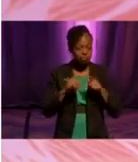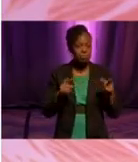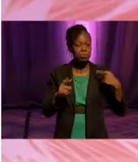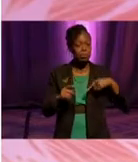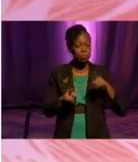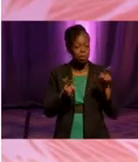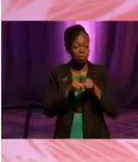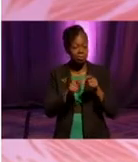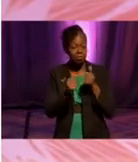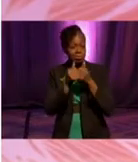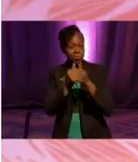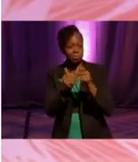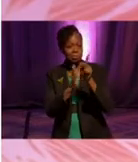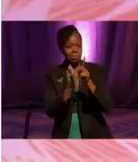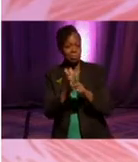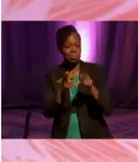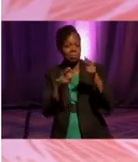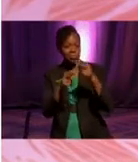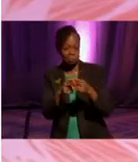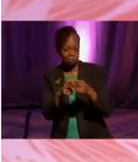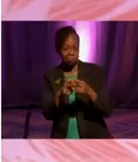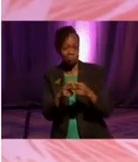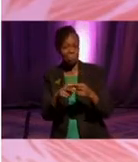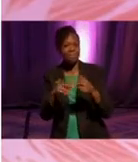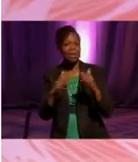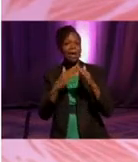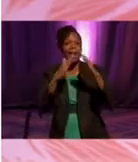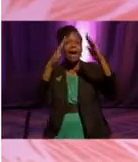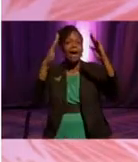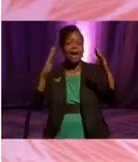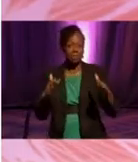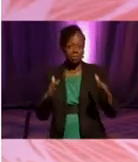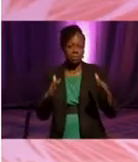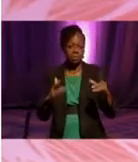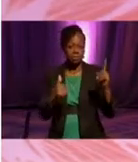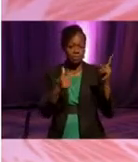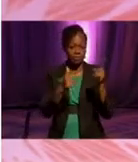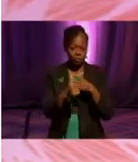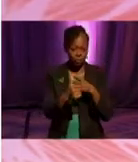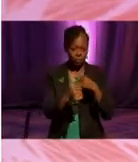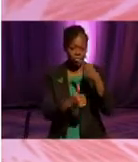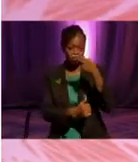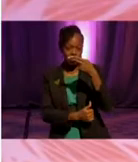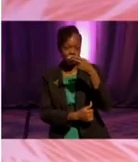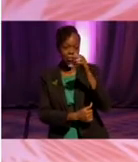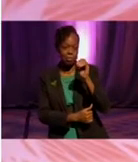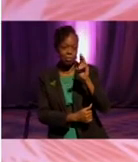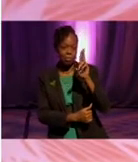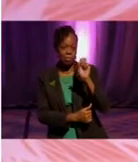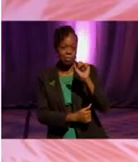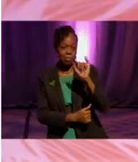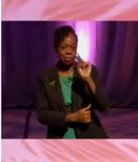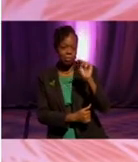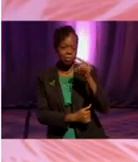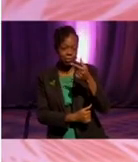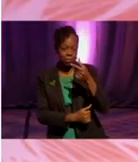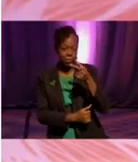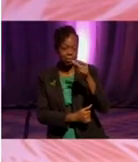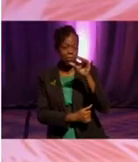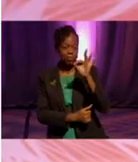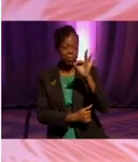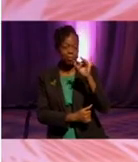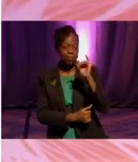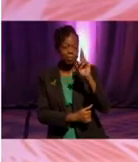also a policy called Housing First. And largely that term is used when we're talking about